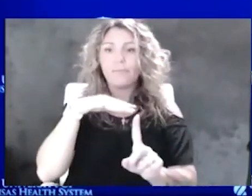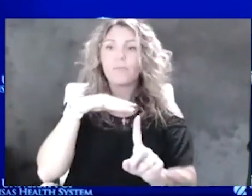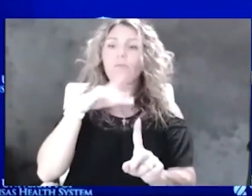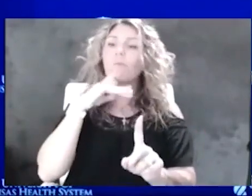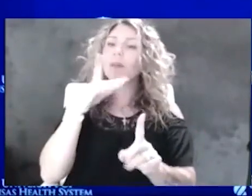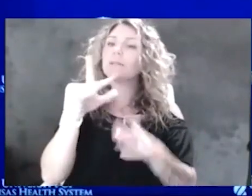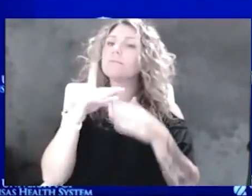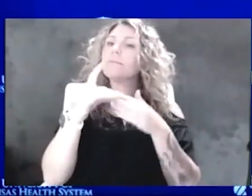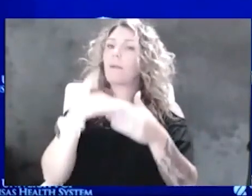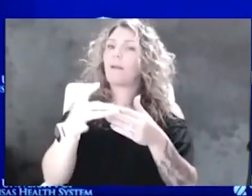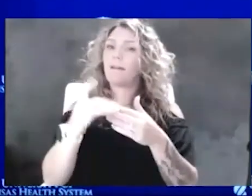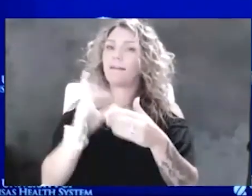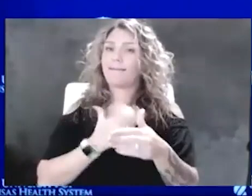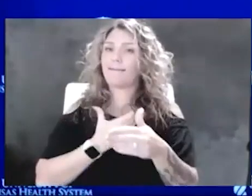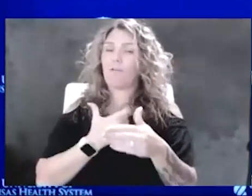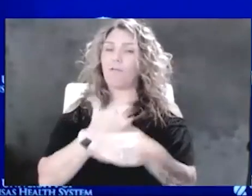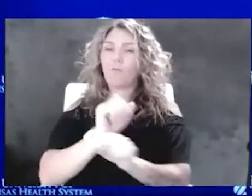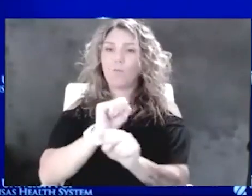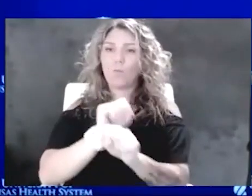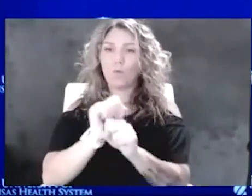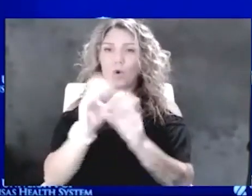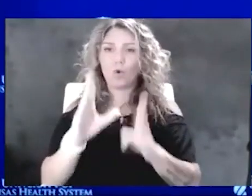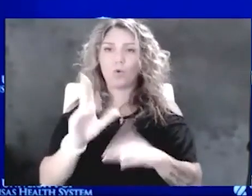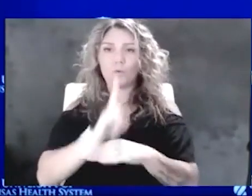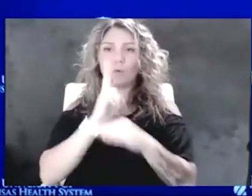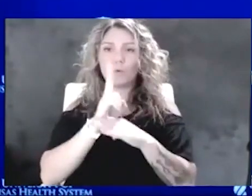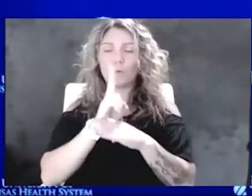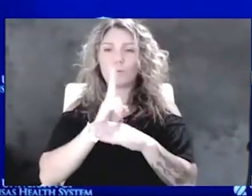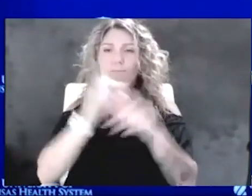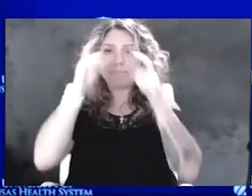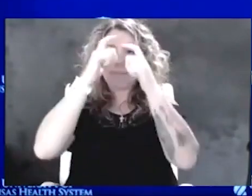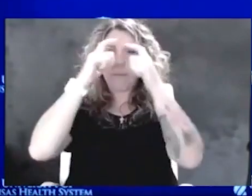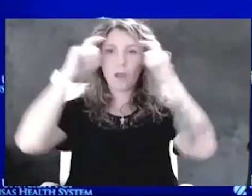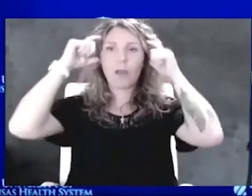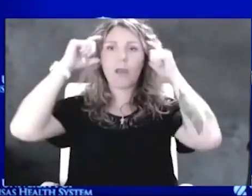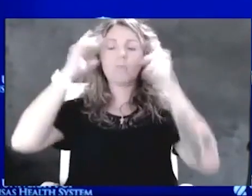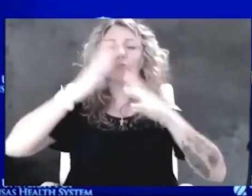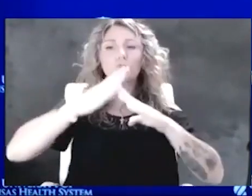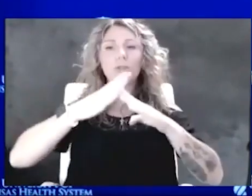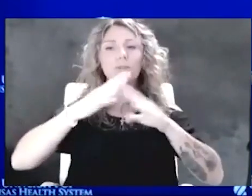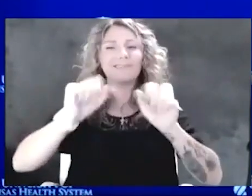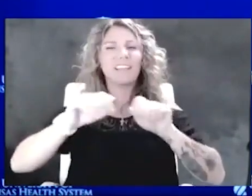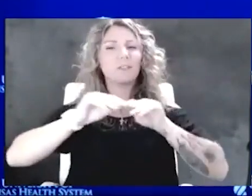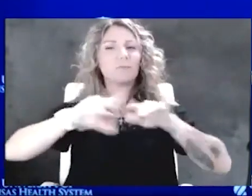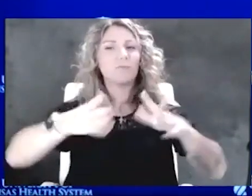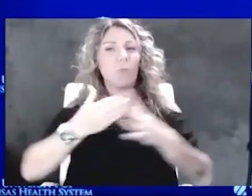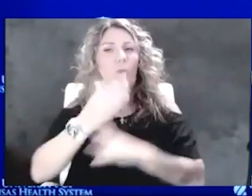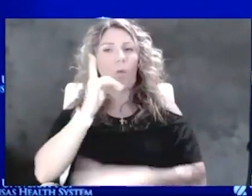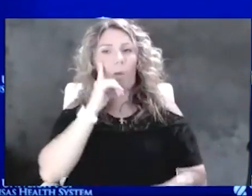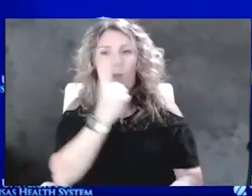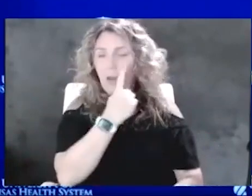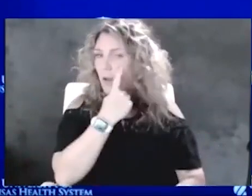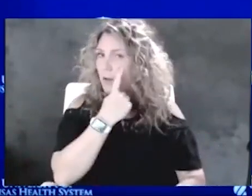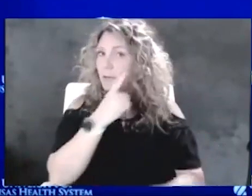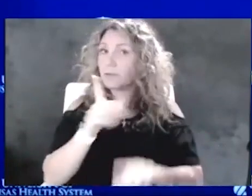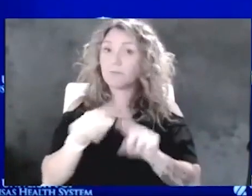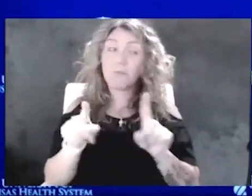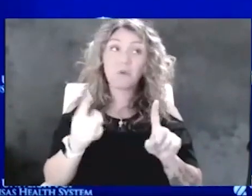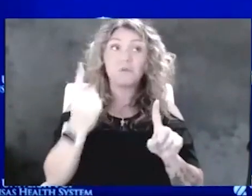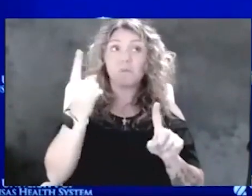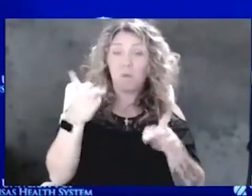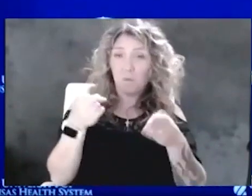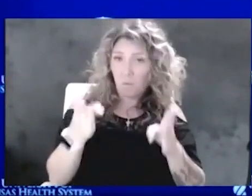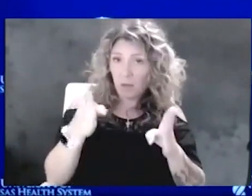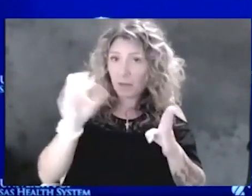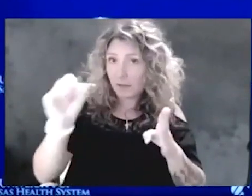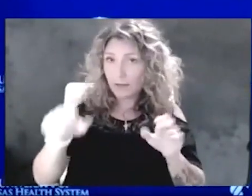our healthcare workers do wear eye protection because we know it can be spread. So that is definitely one way that it can spread,